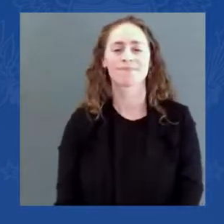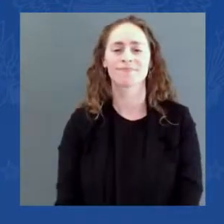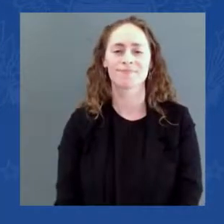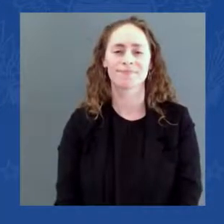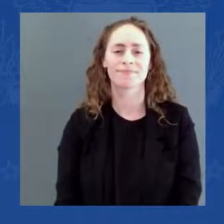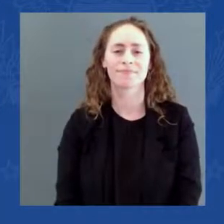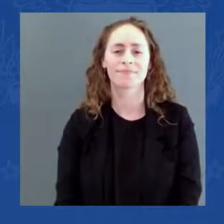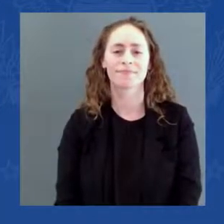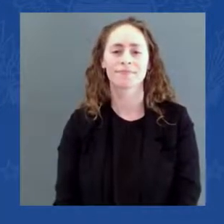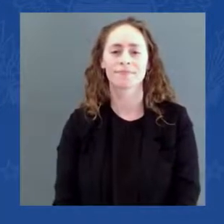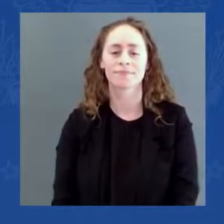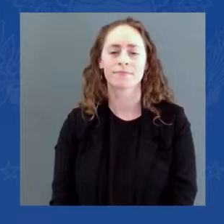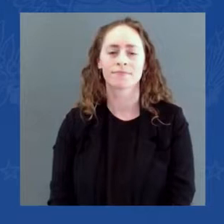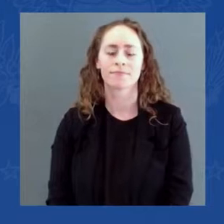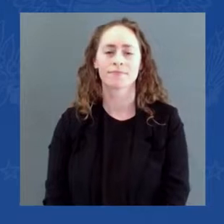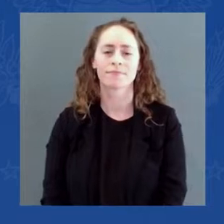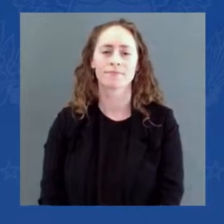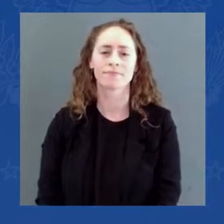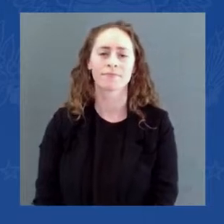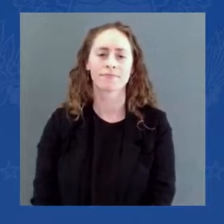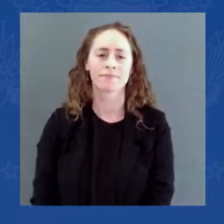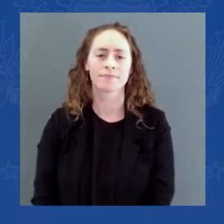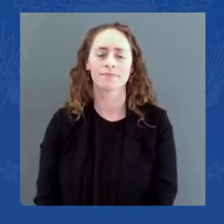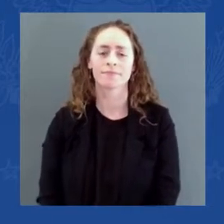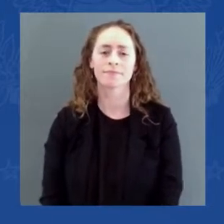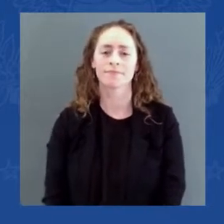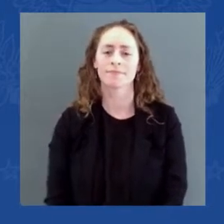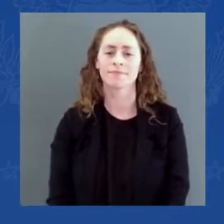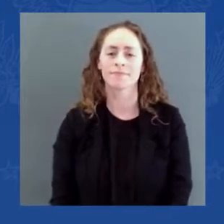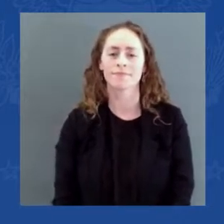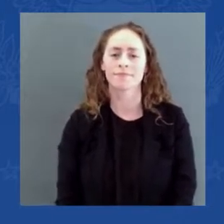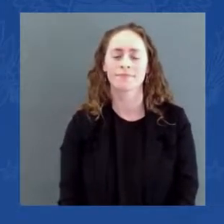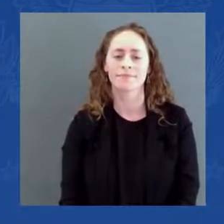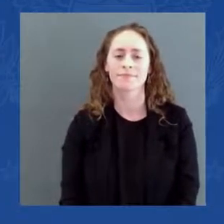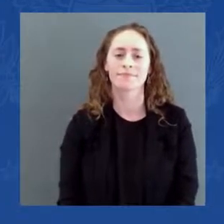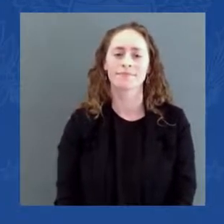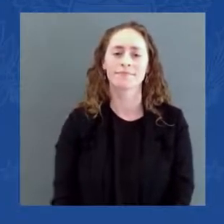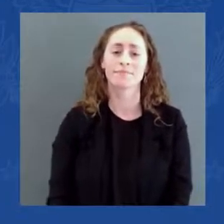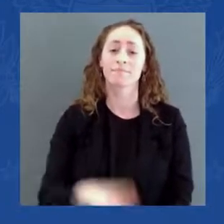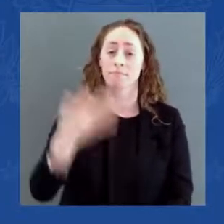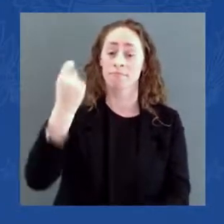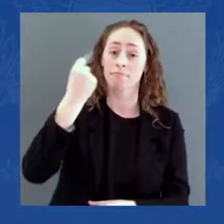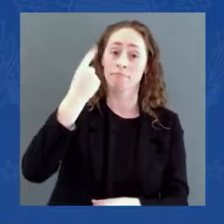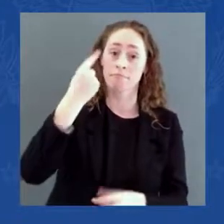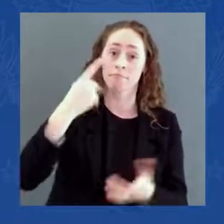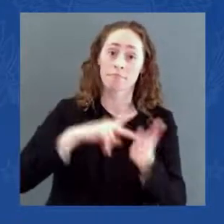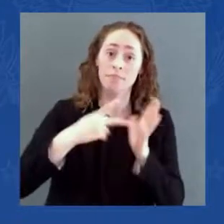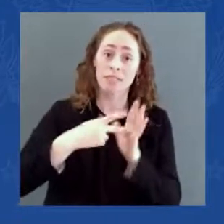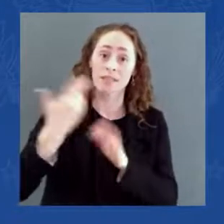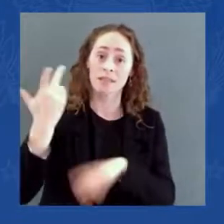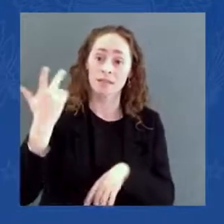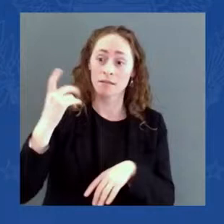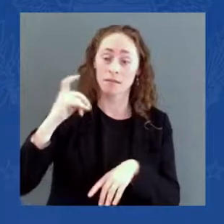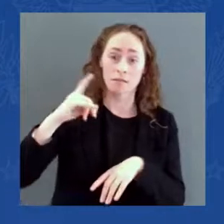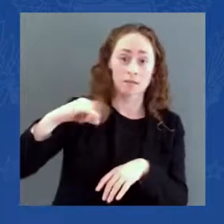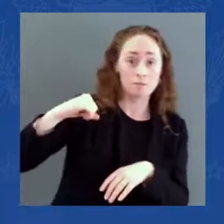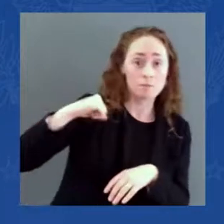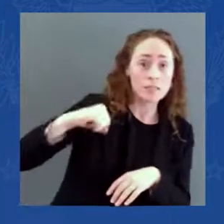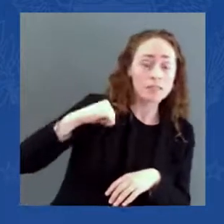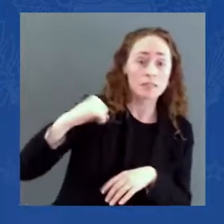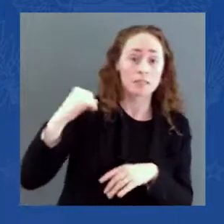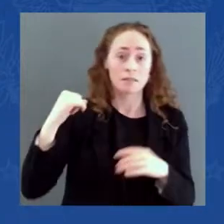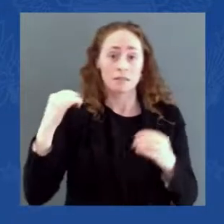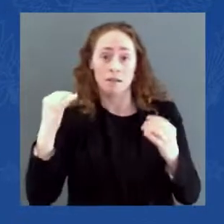the resistance to the variant that is being dealt with, but it also is,